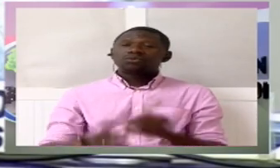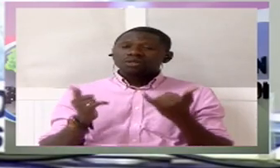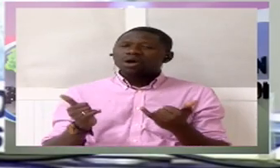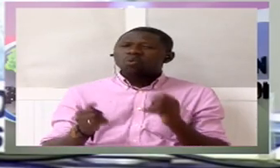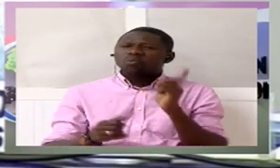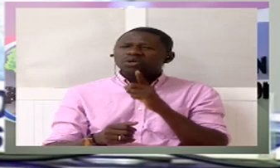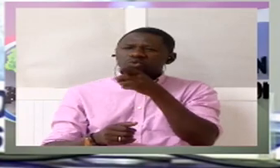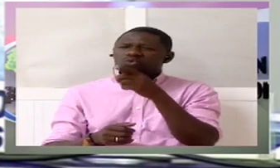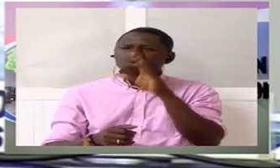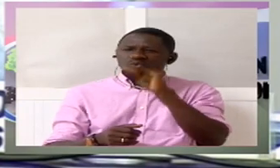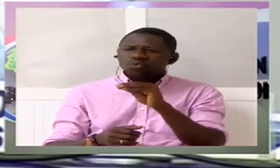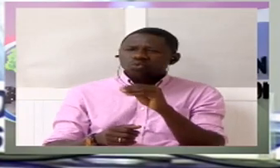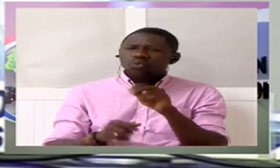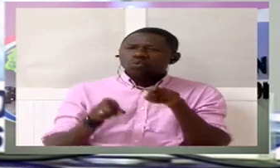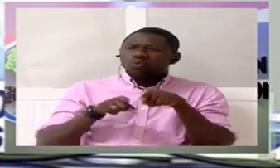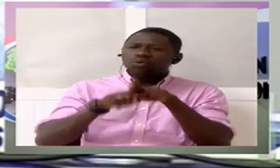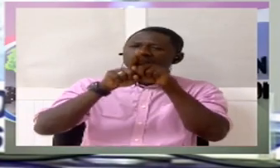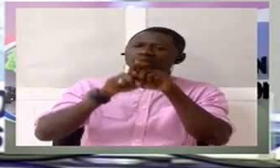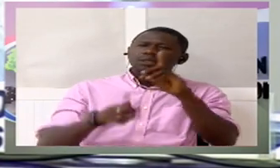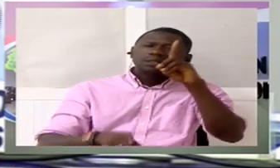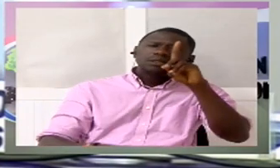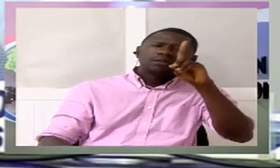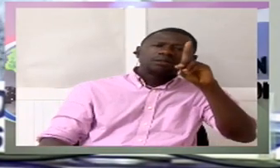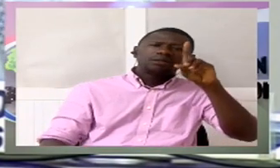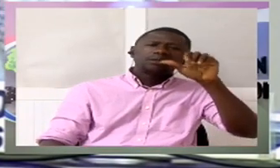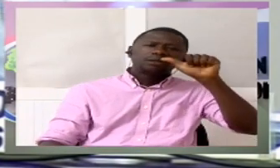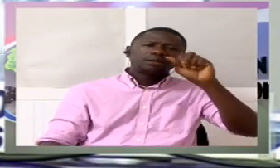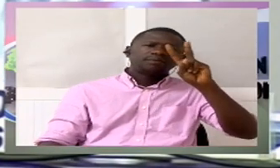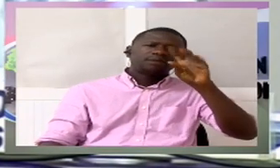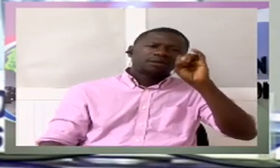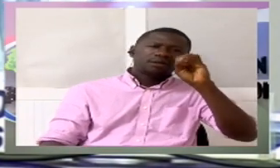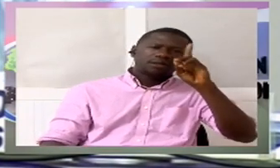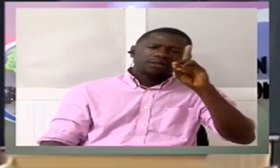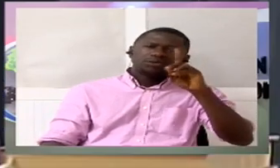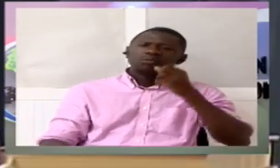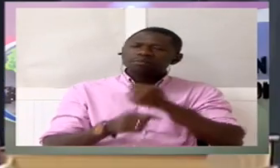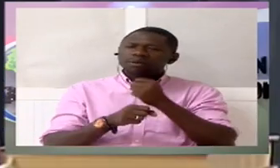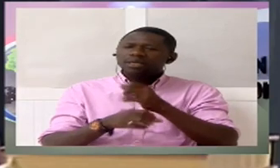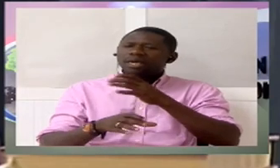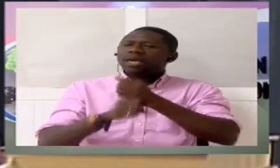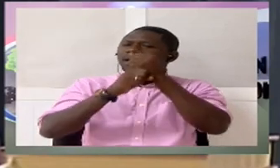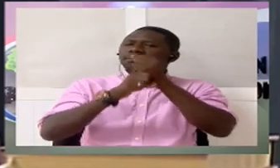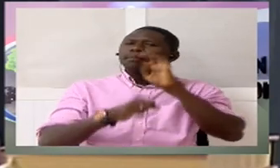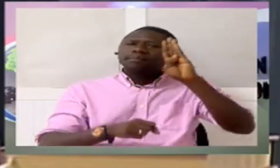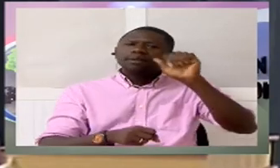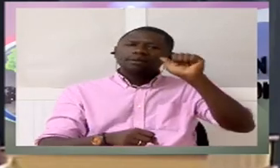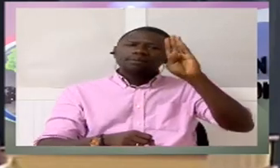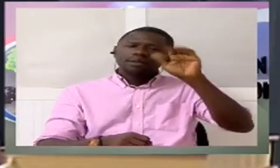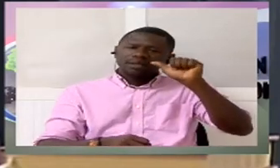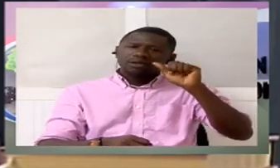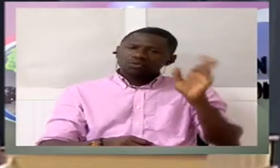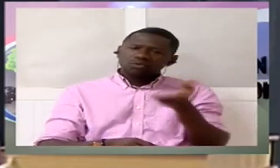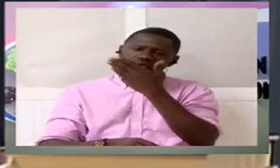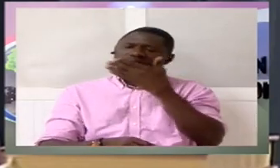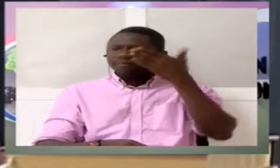Colley to gain Baba permission to go to the hospital? Sai itaka munkule tamandi inin David